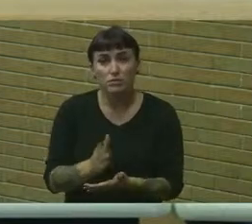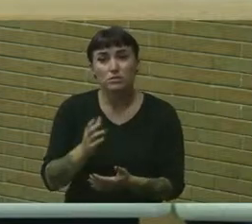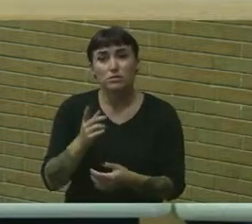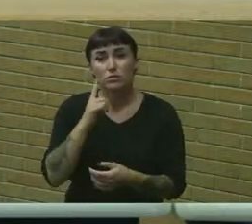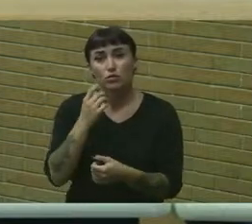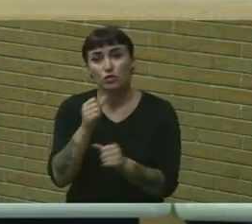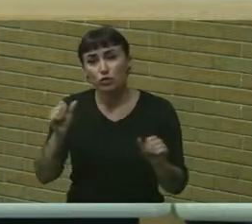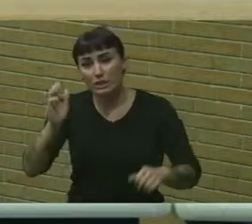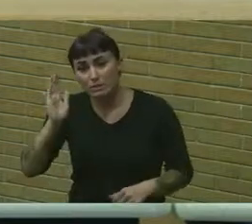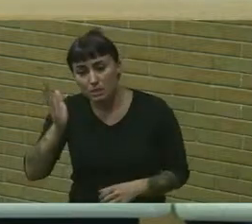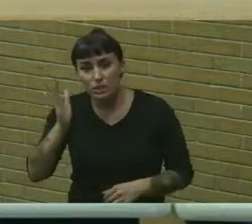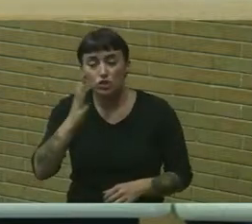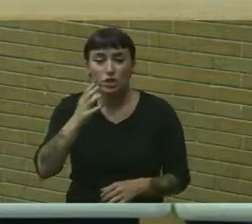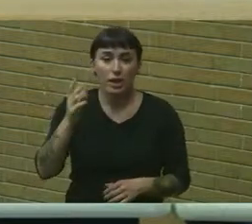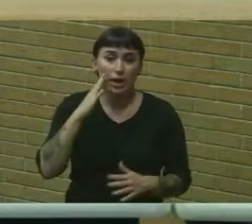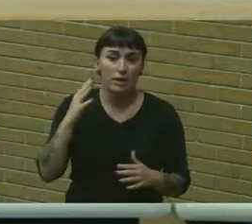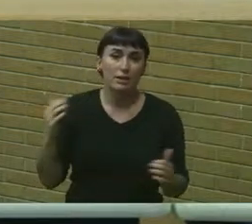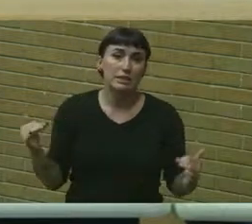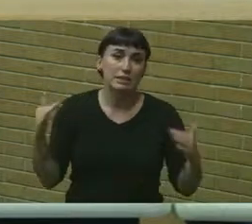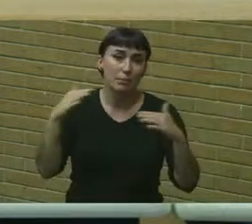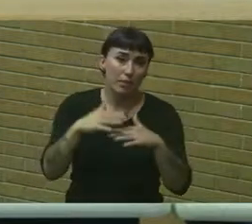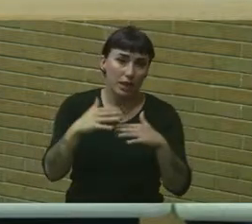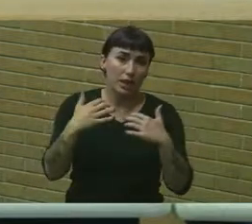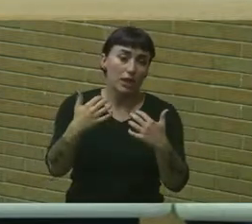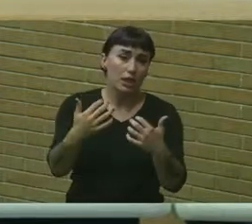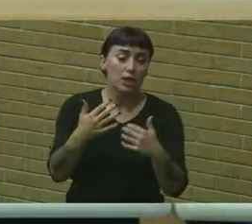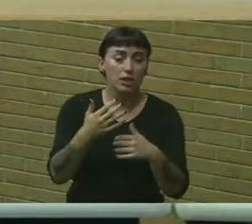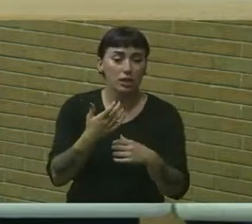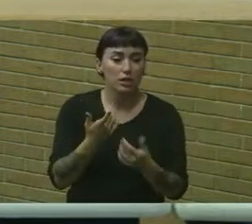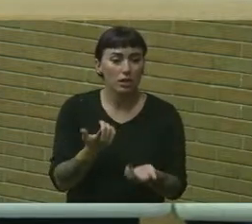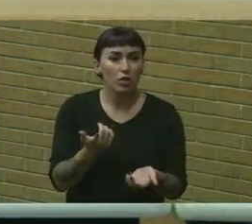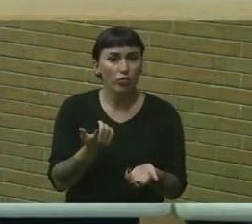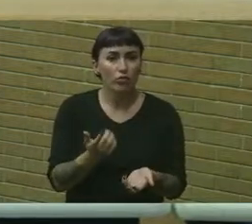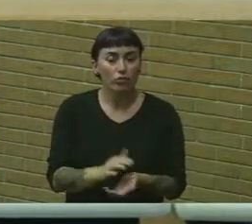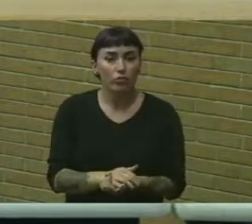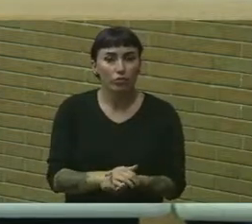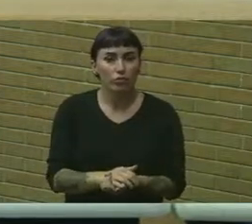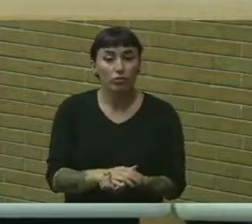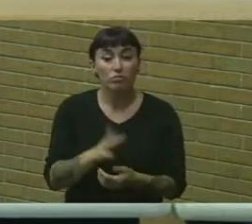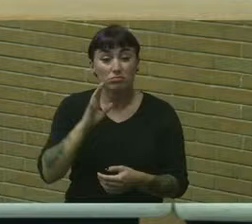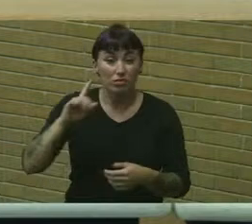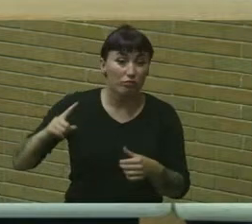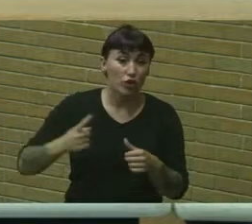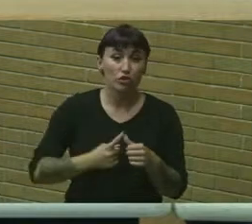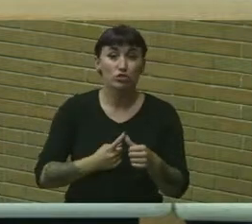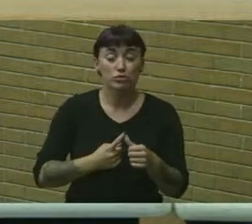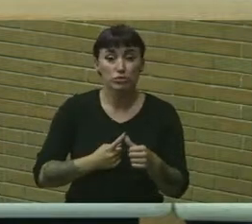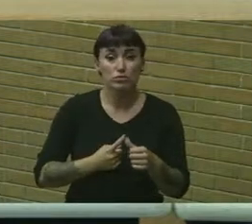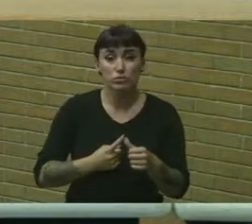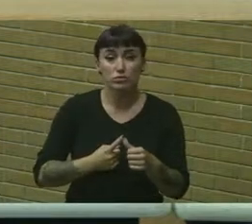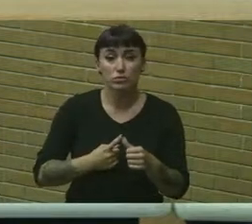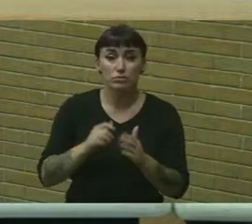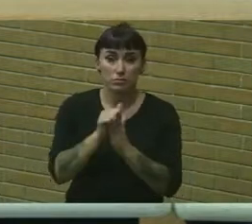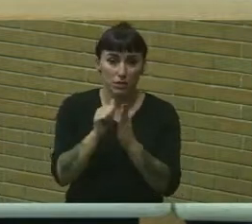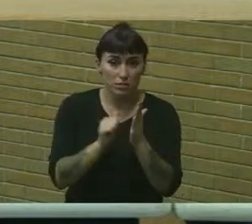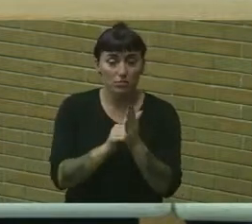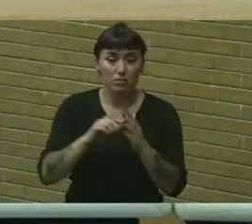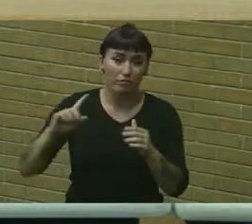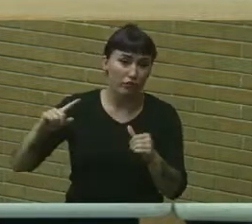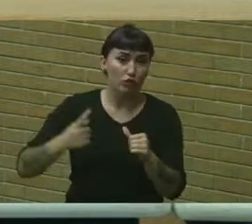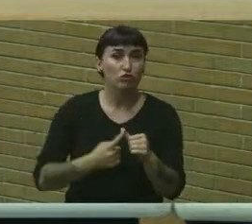free speech and assembly are the First Amendment